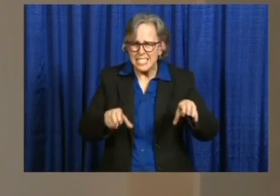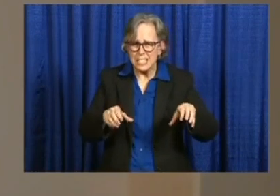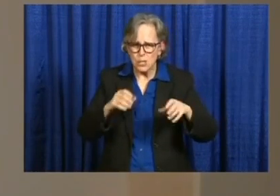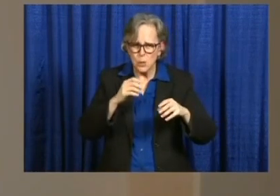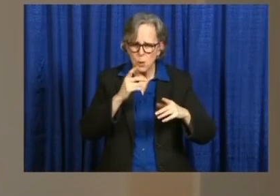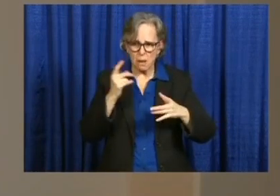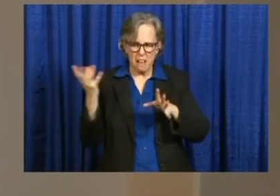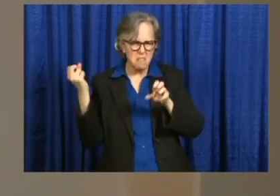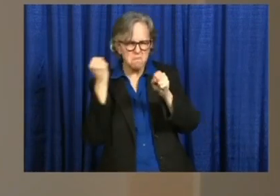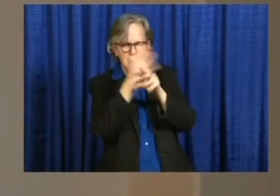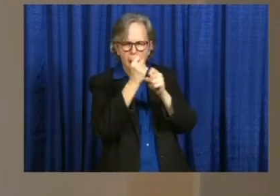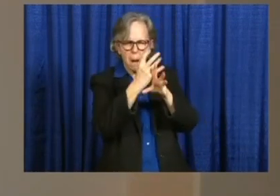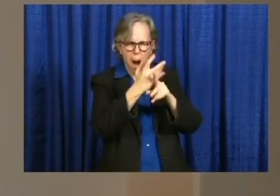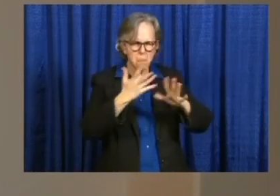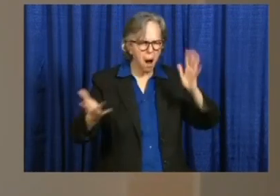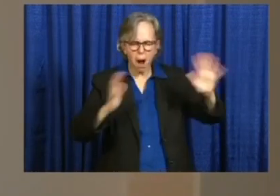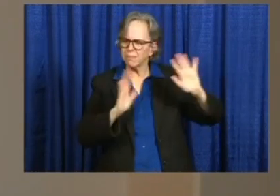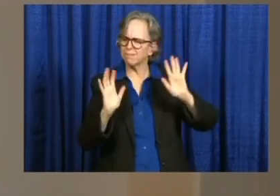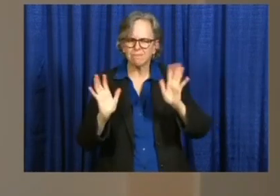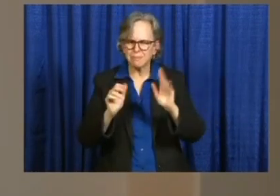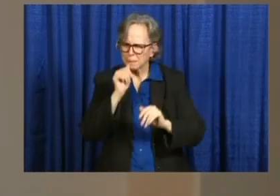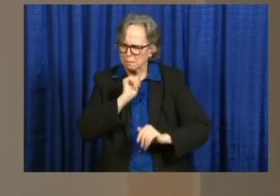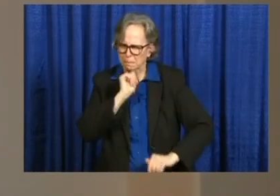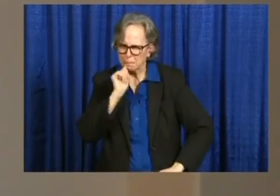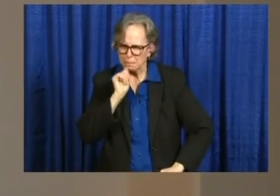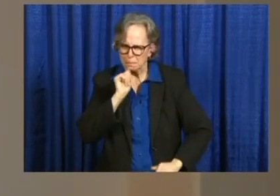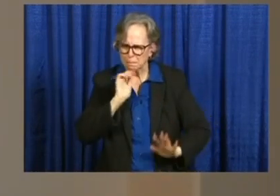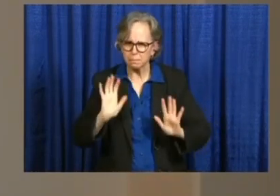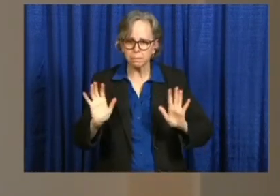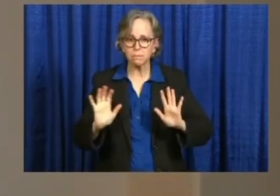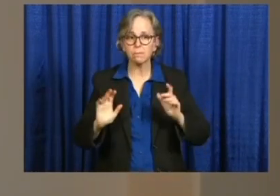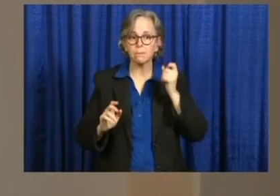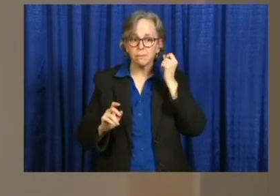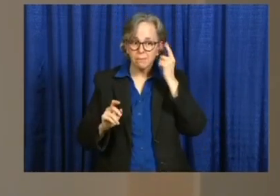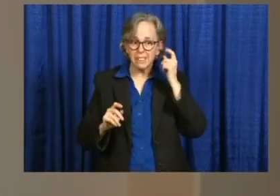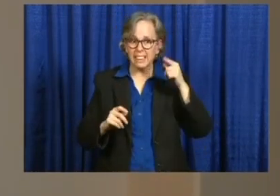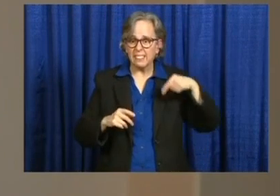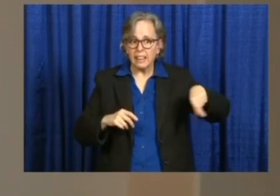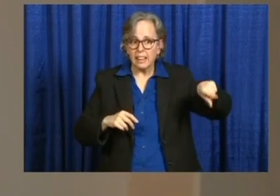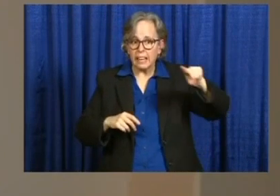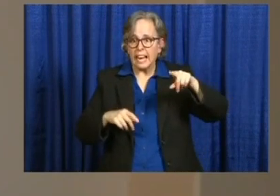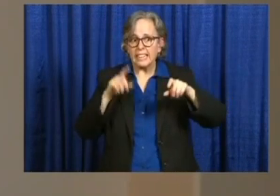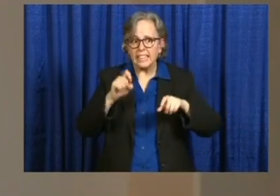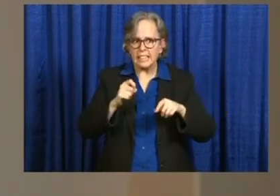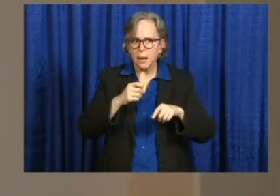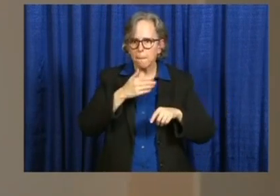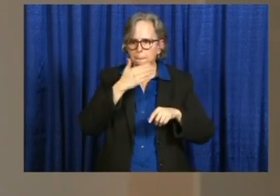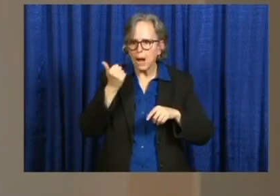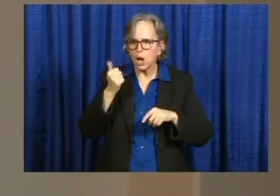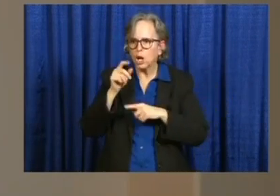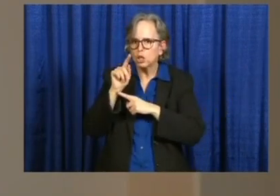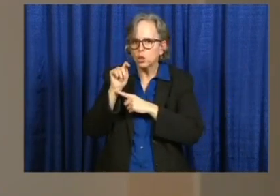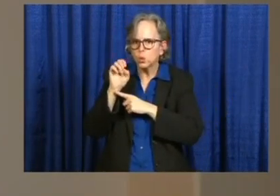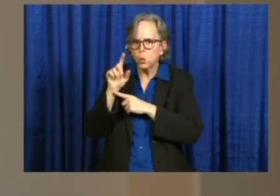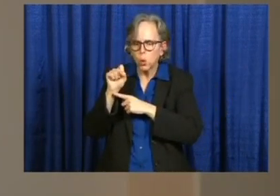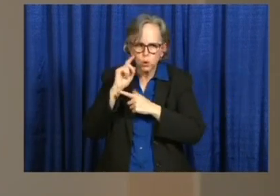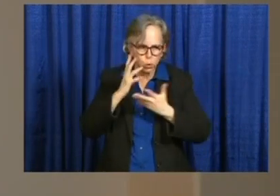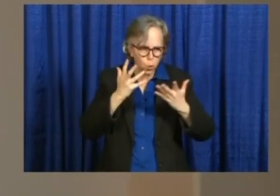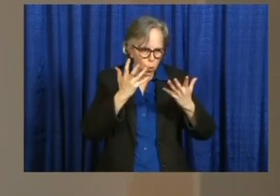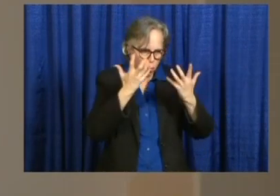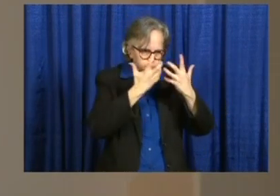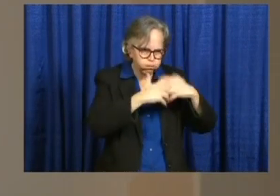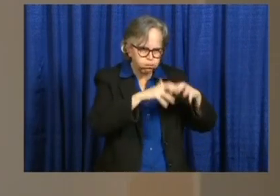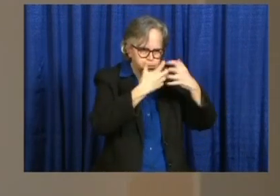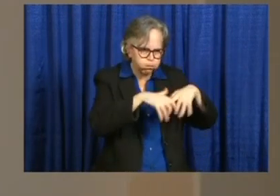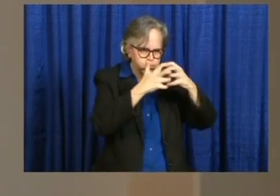to them. What they need are better tools. They're on the front lines. We need to give them better weapons, better tech tools,